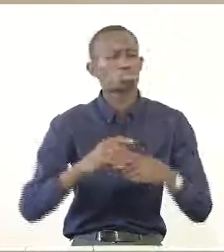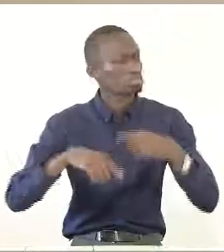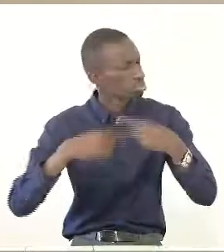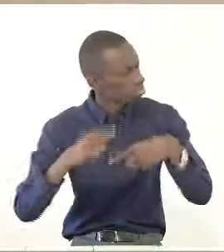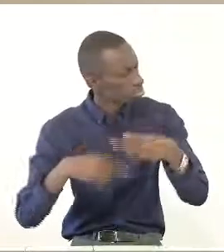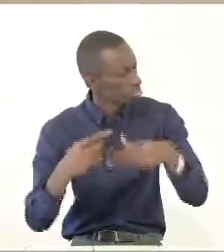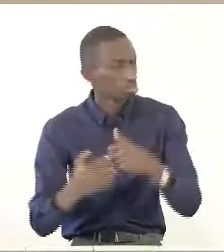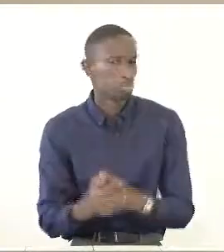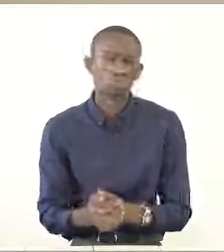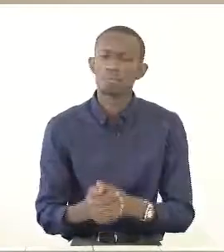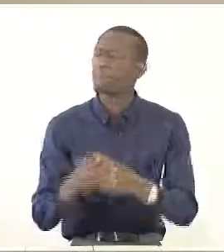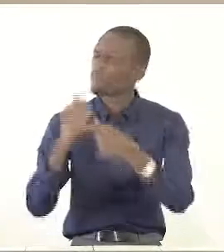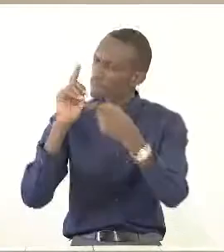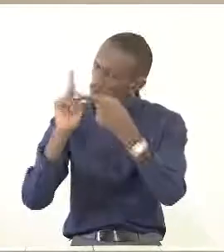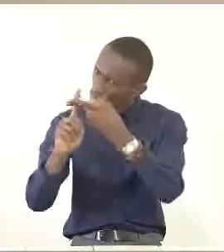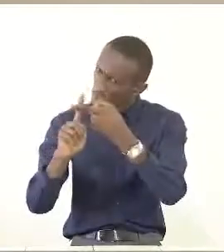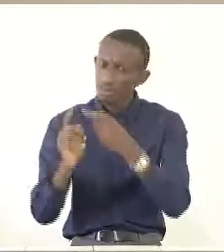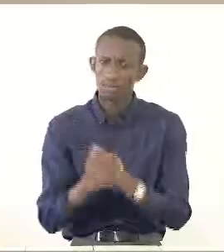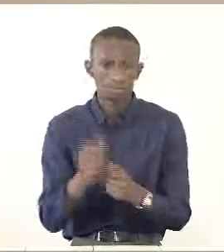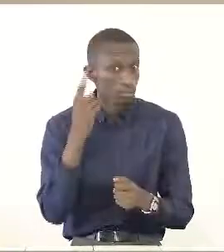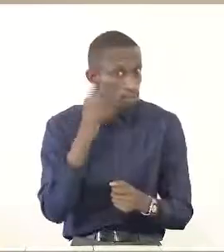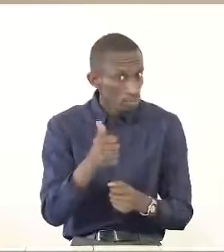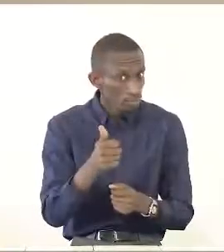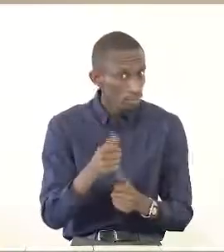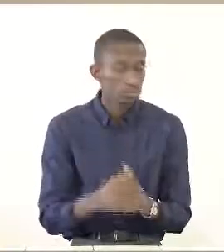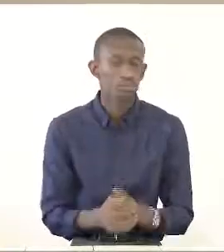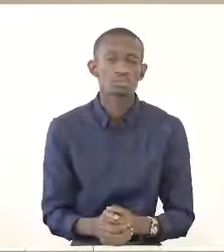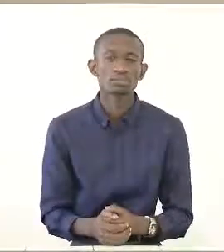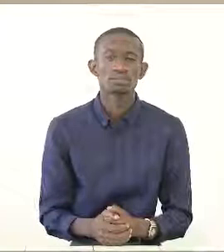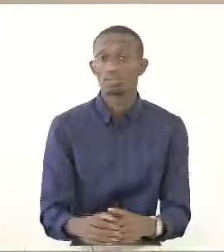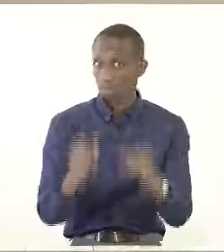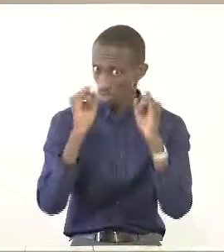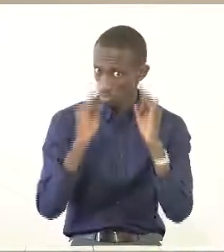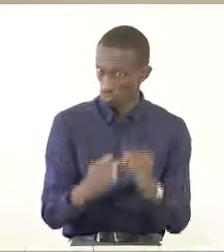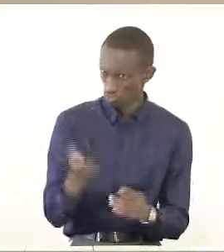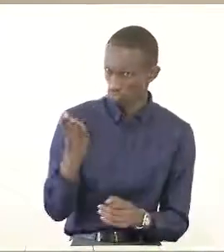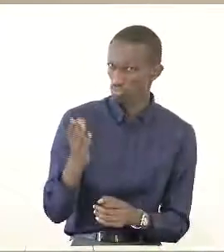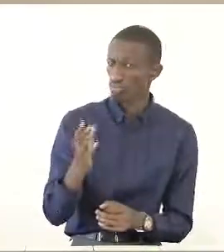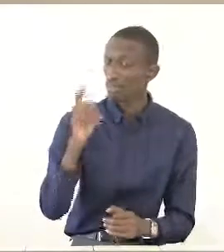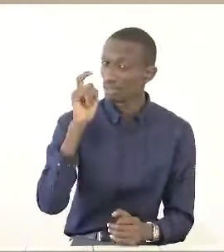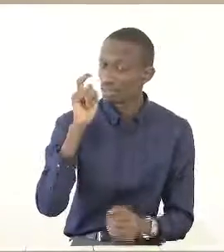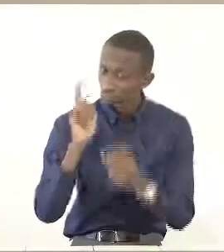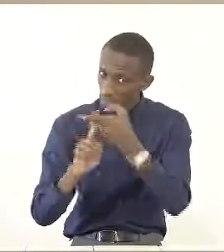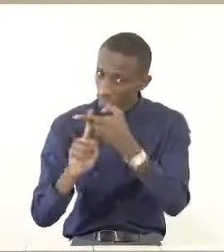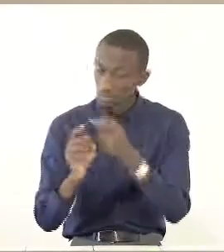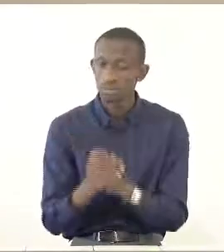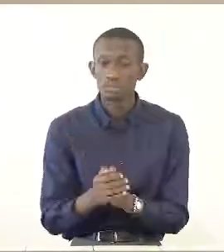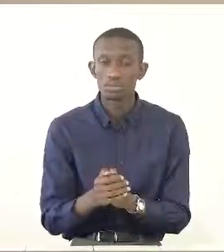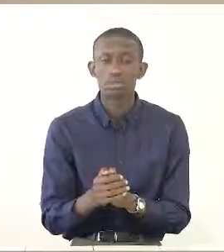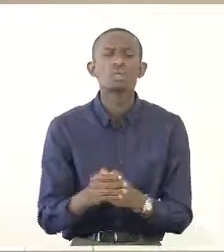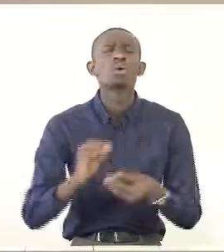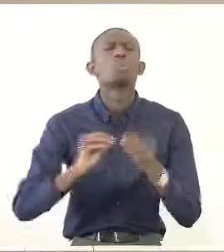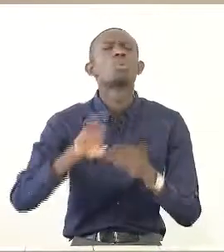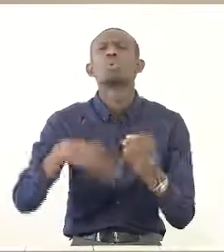always positive, right? When it is positive, a positive number plus 1 is also